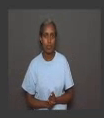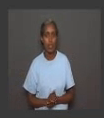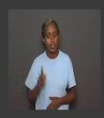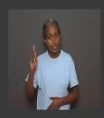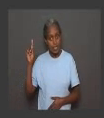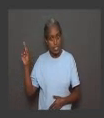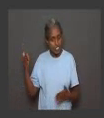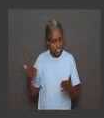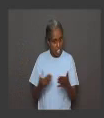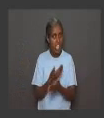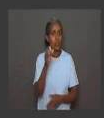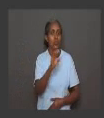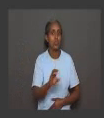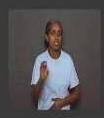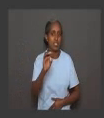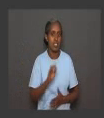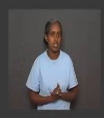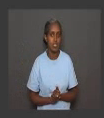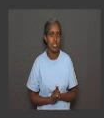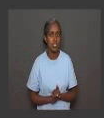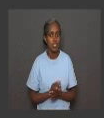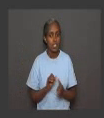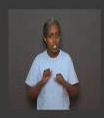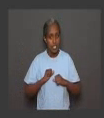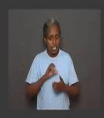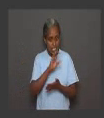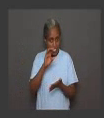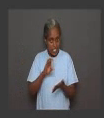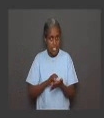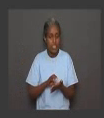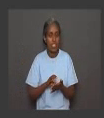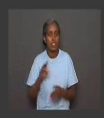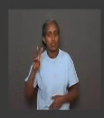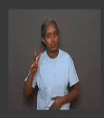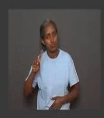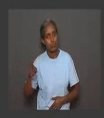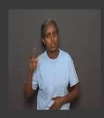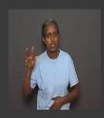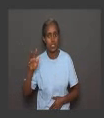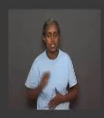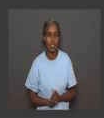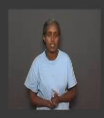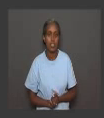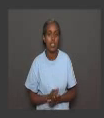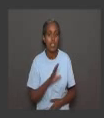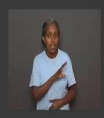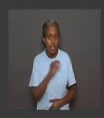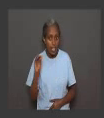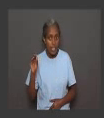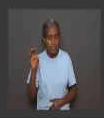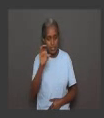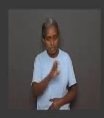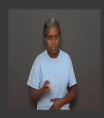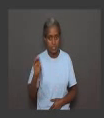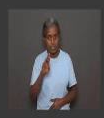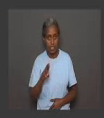Here is a new circle. It has its center at 2, 3, and a